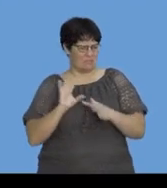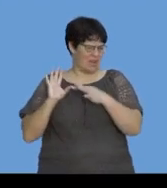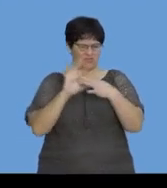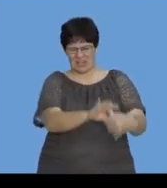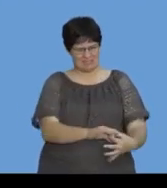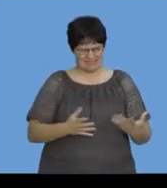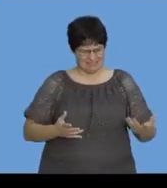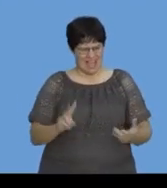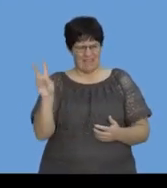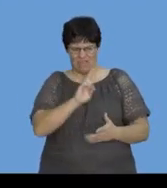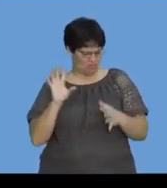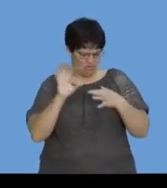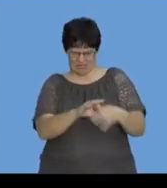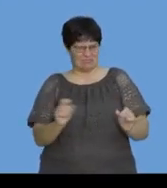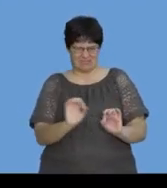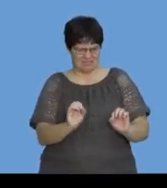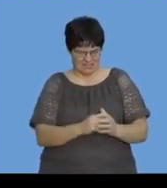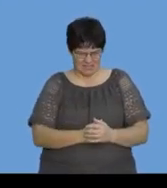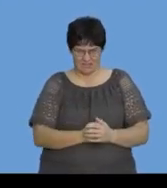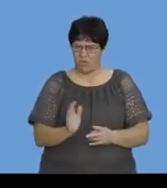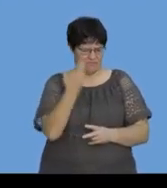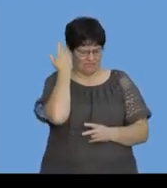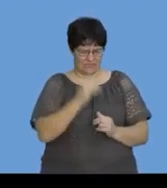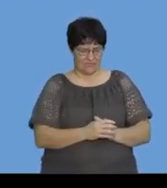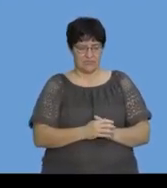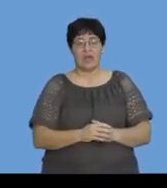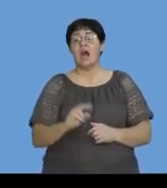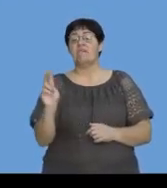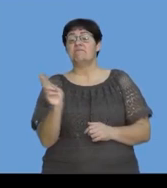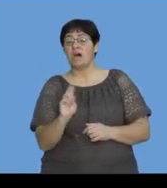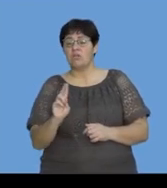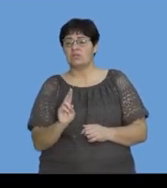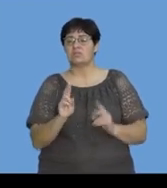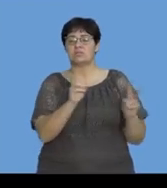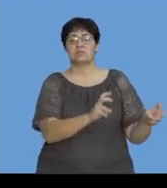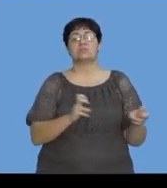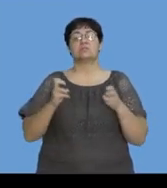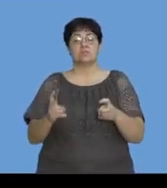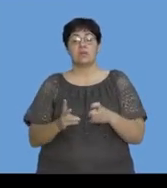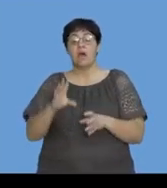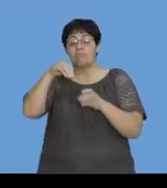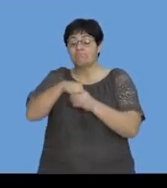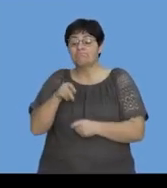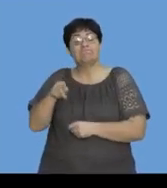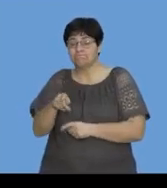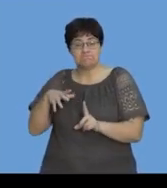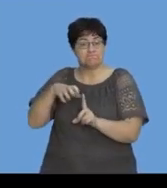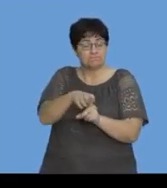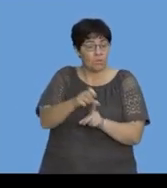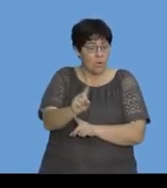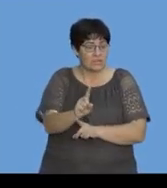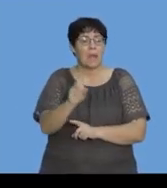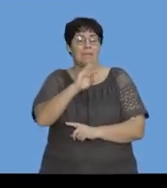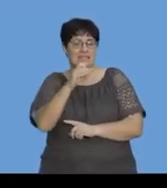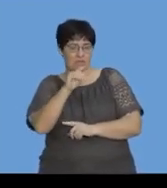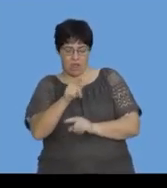and viruses, they are not good at all. Right, viruses that reproduce in bacteria. So I've got the